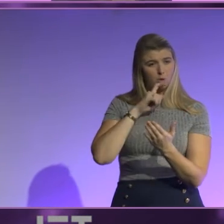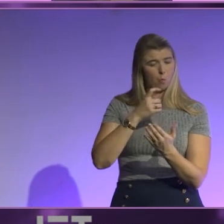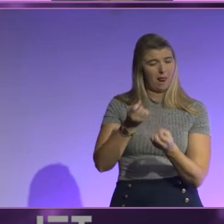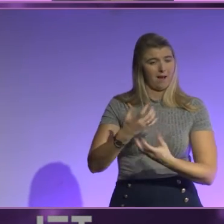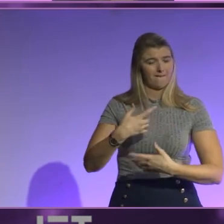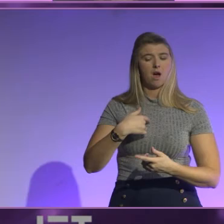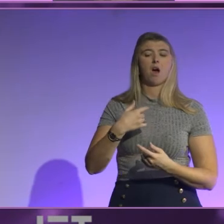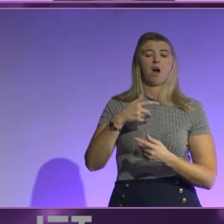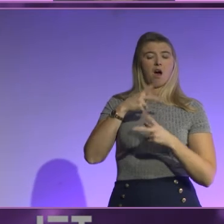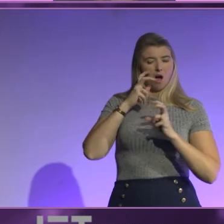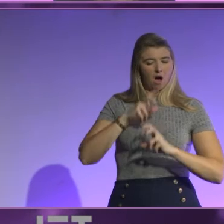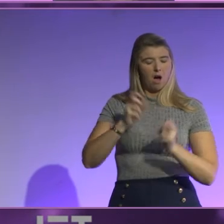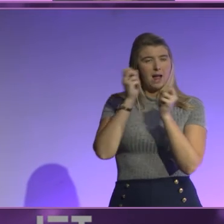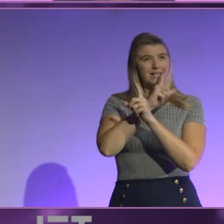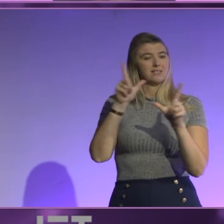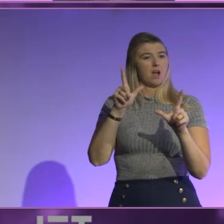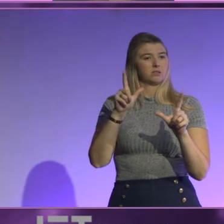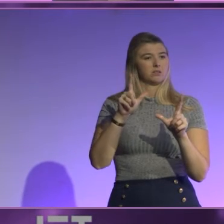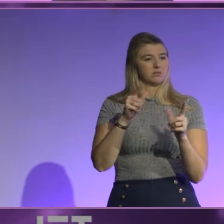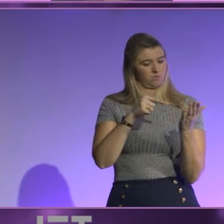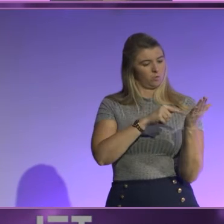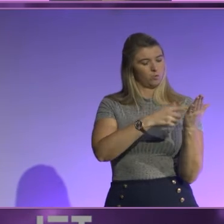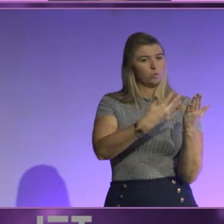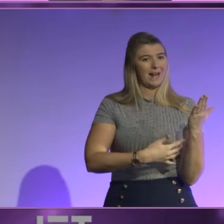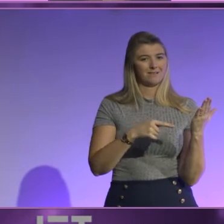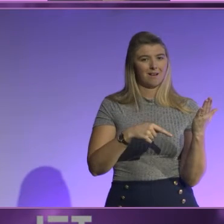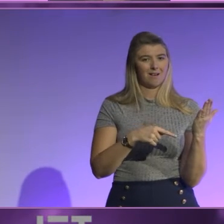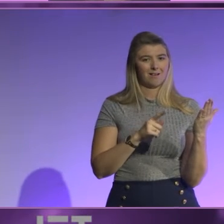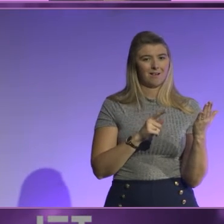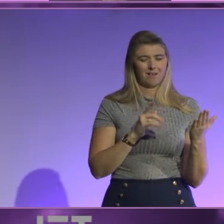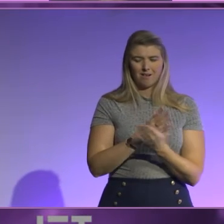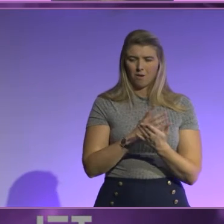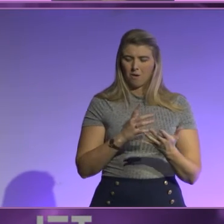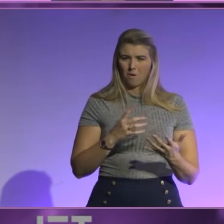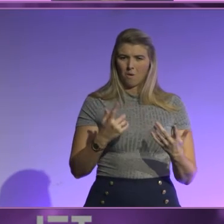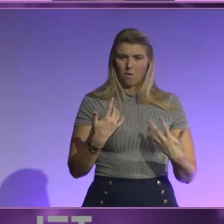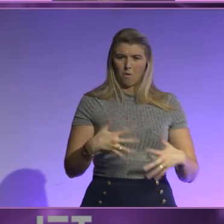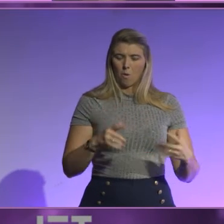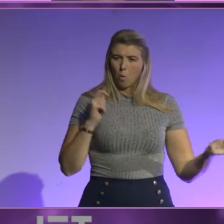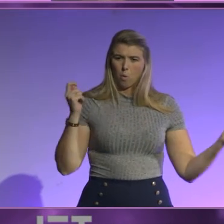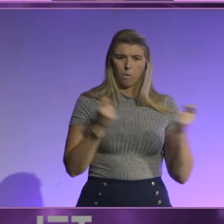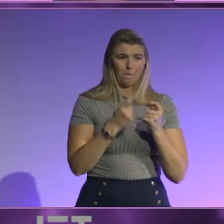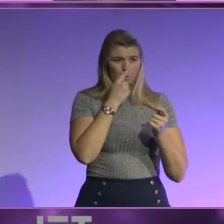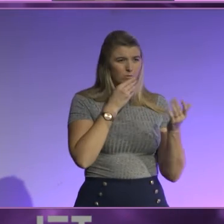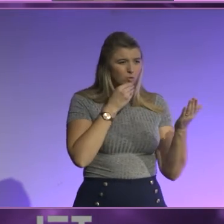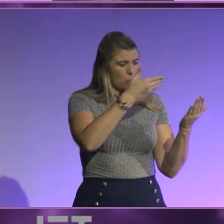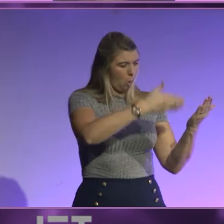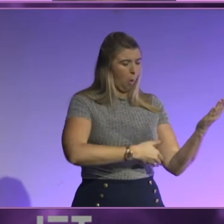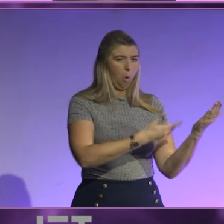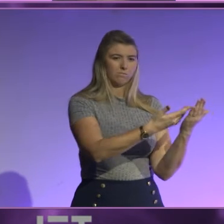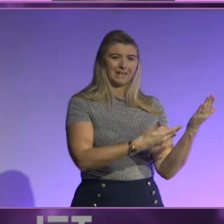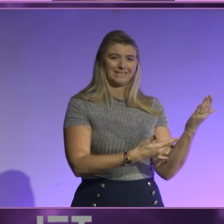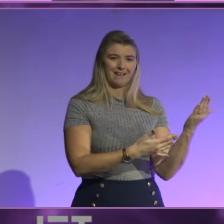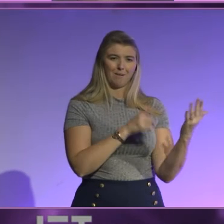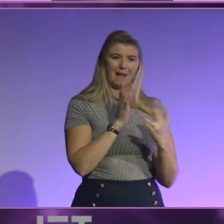the data. And that's just such a huge game changer, actually being able to use all the data, actually being able to access